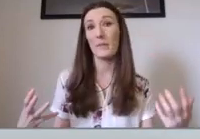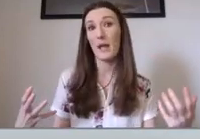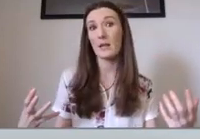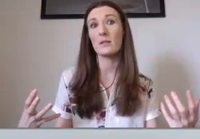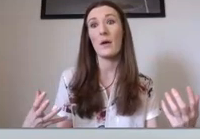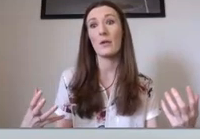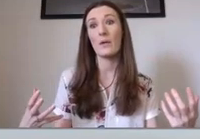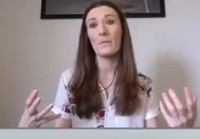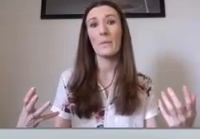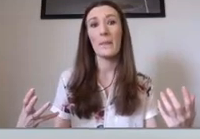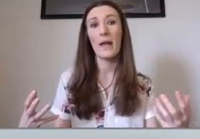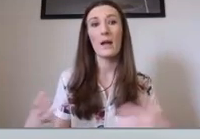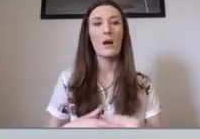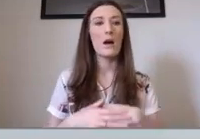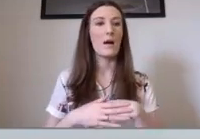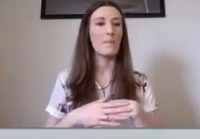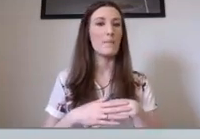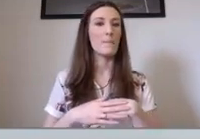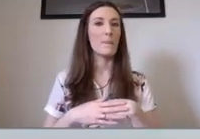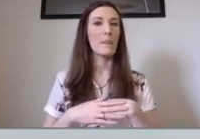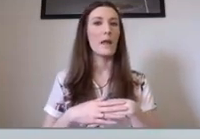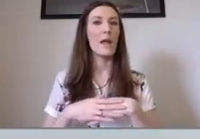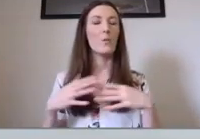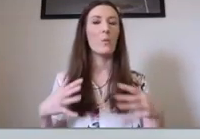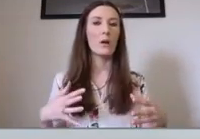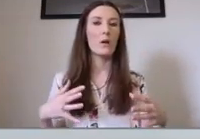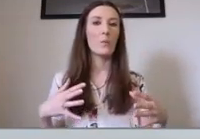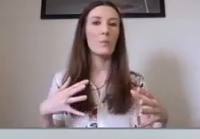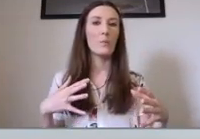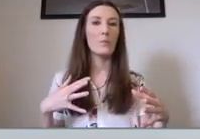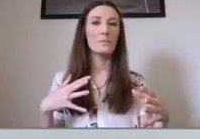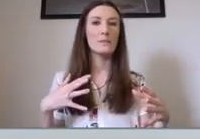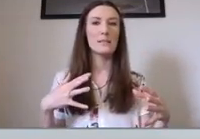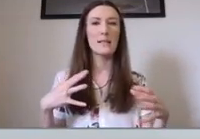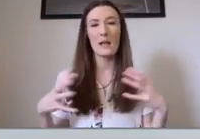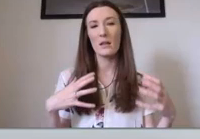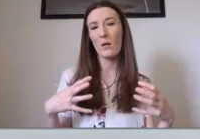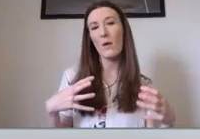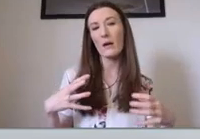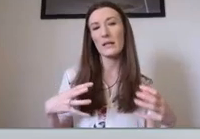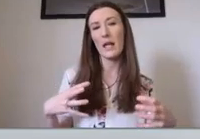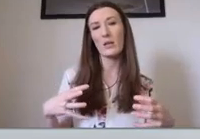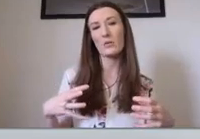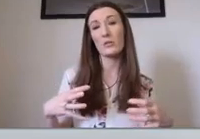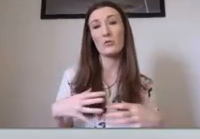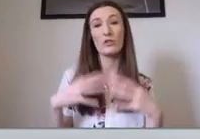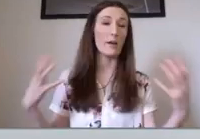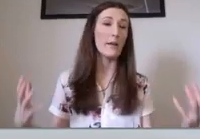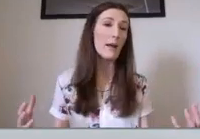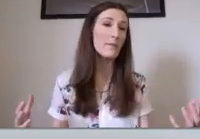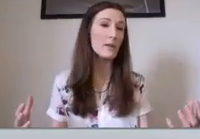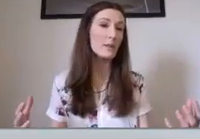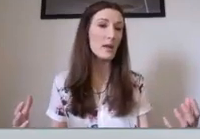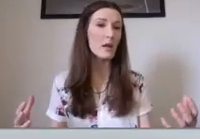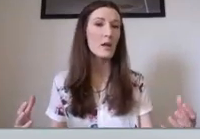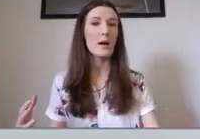if somebody asks about you. Okay. It will take a little while to get used to